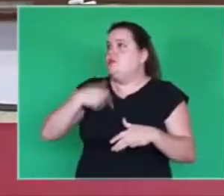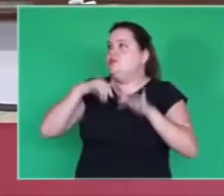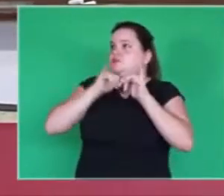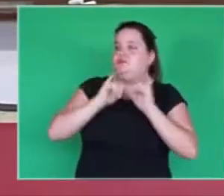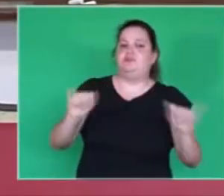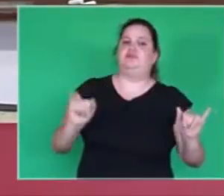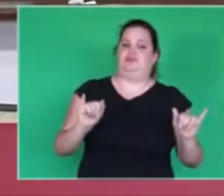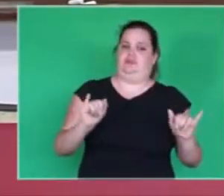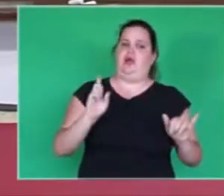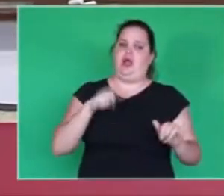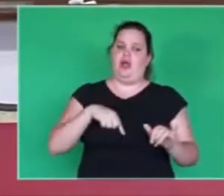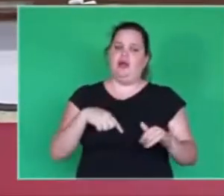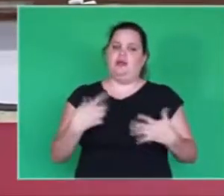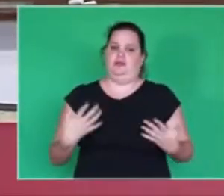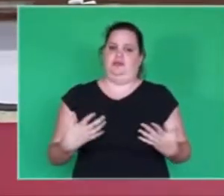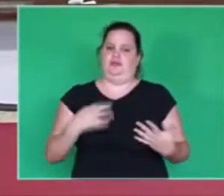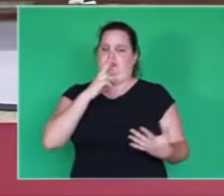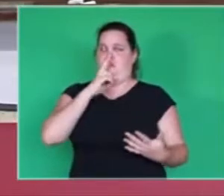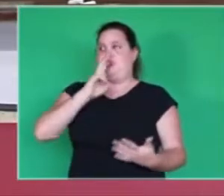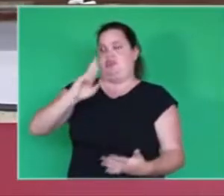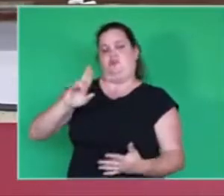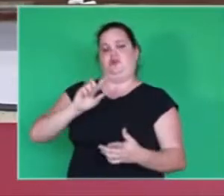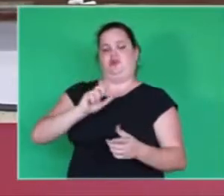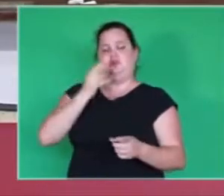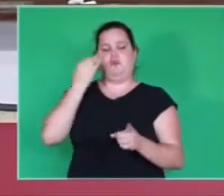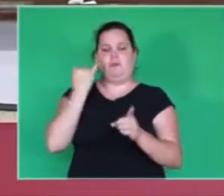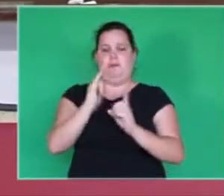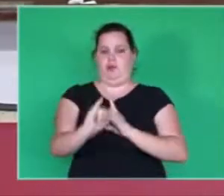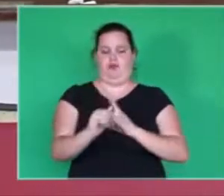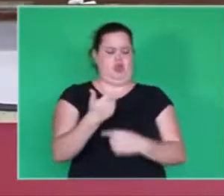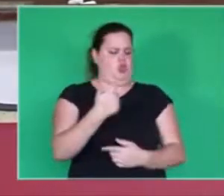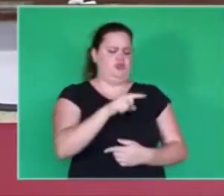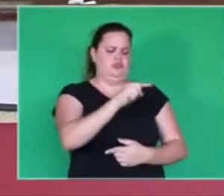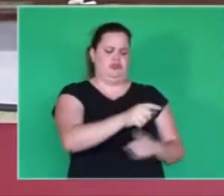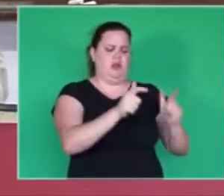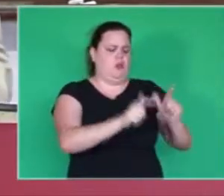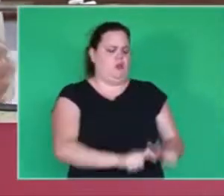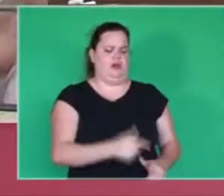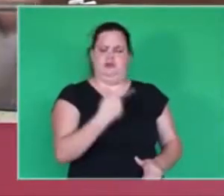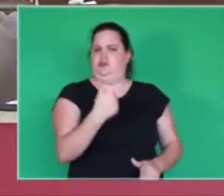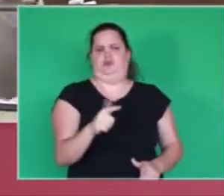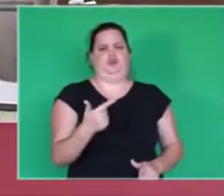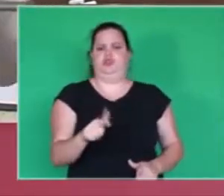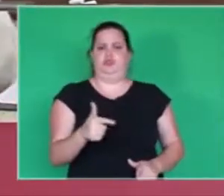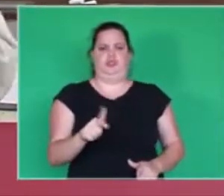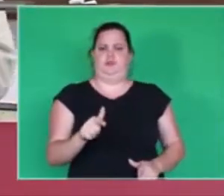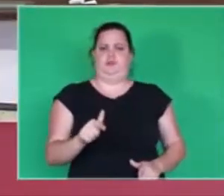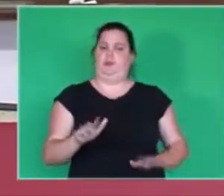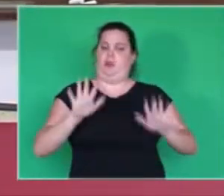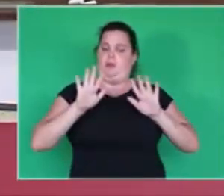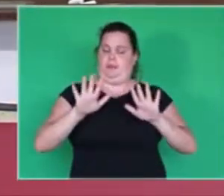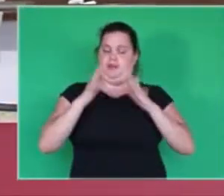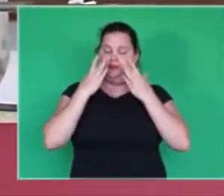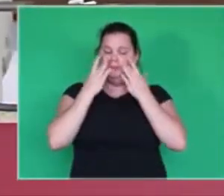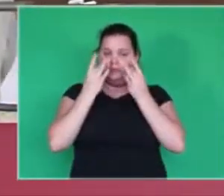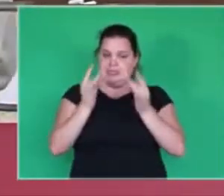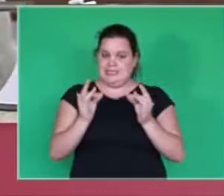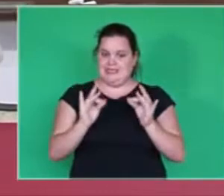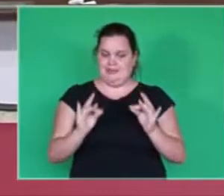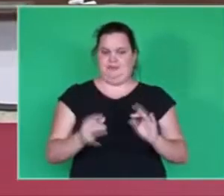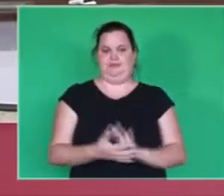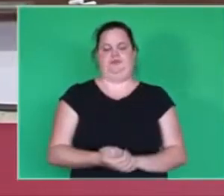their justification. The prophets were no longer listened to. There was no place for them. So look at